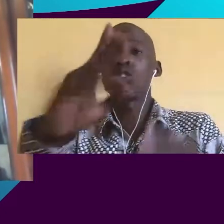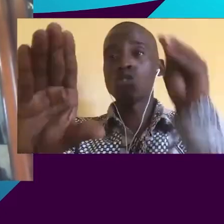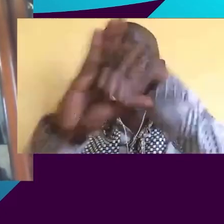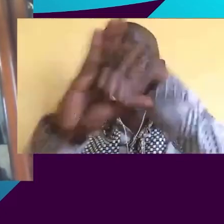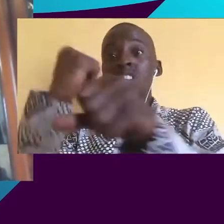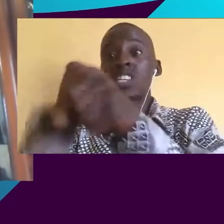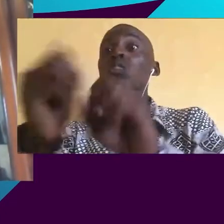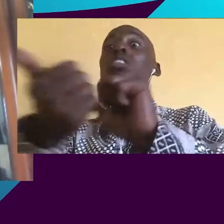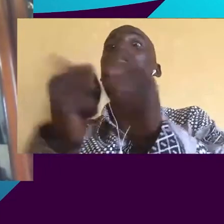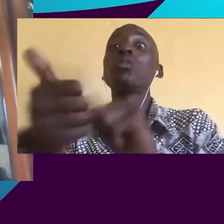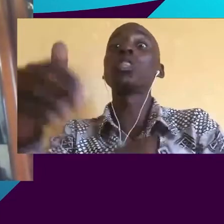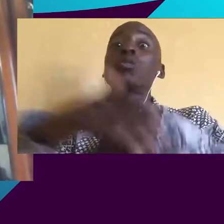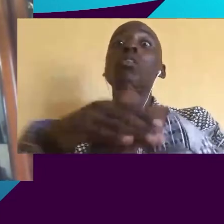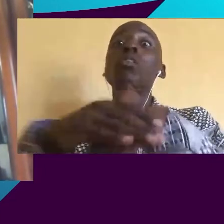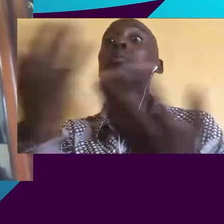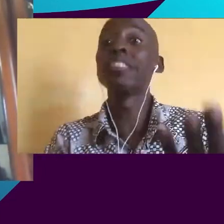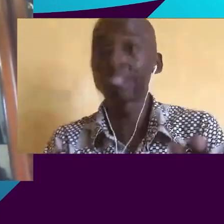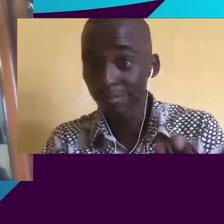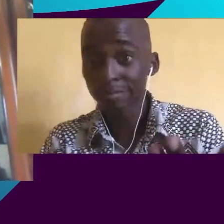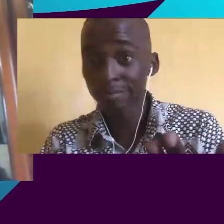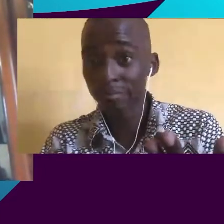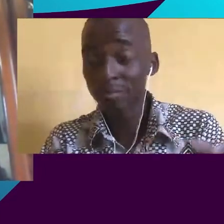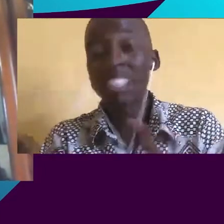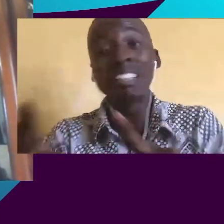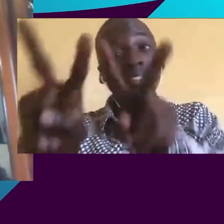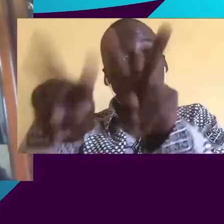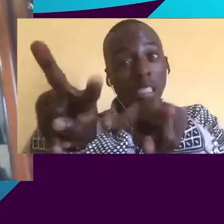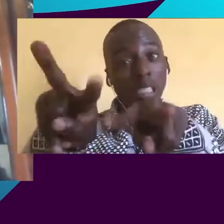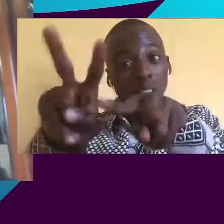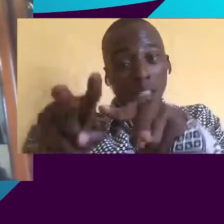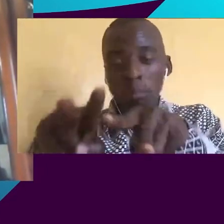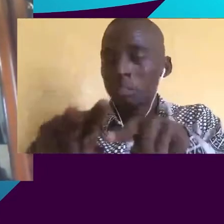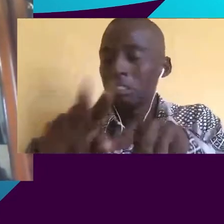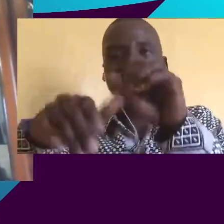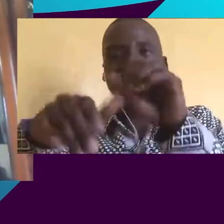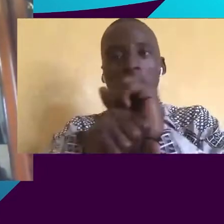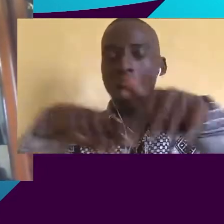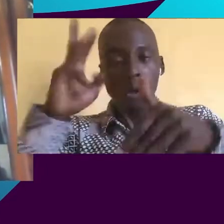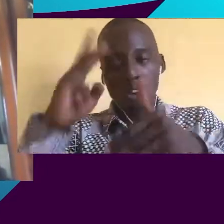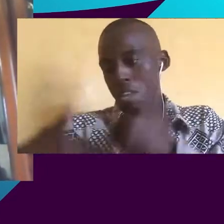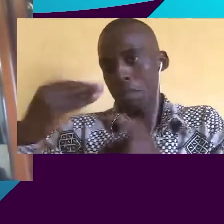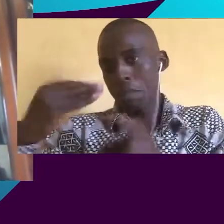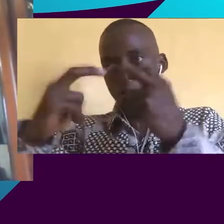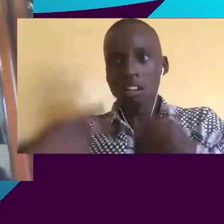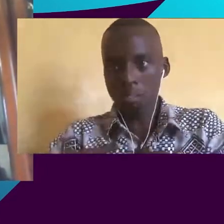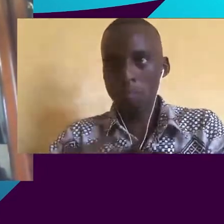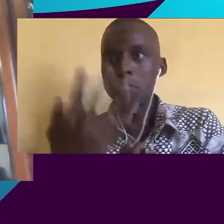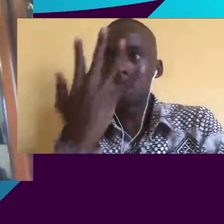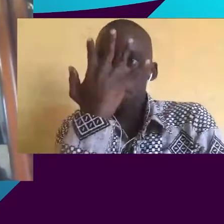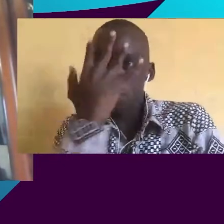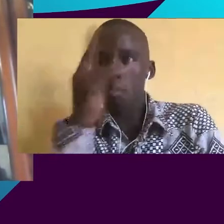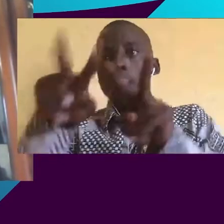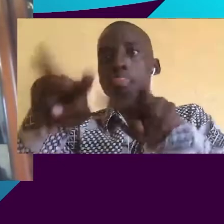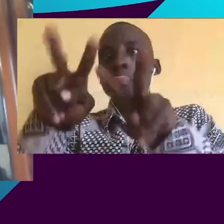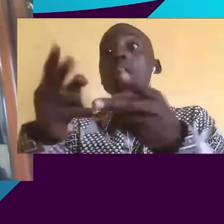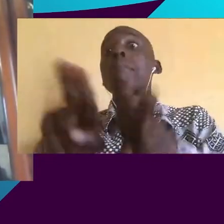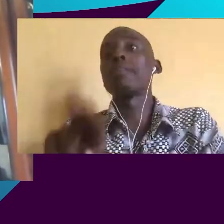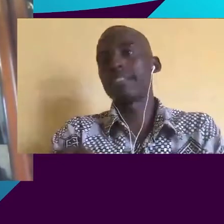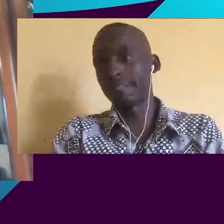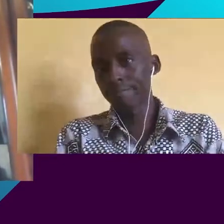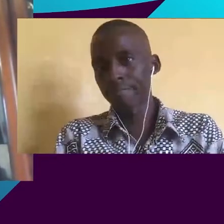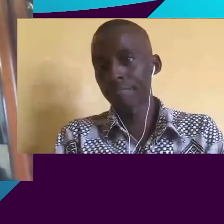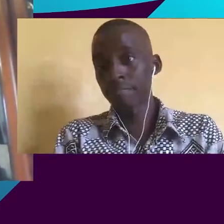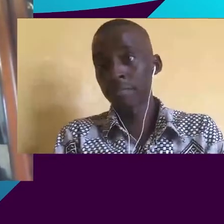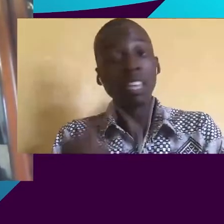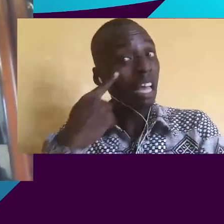football? Stereotypes, I didn't do it. How will my neighbor look at me? And all these issues coming. And you find that by